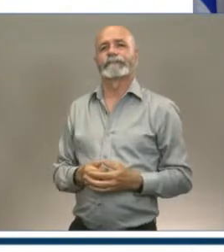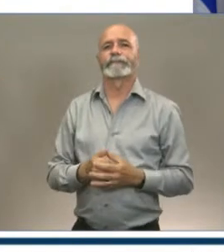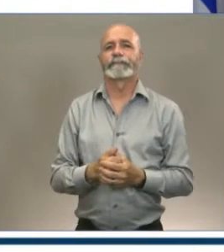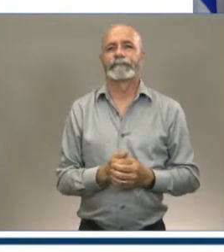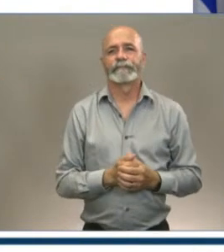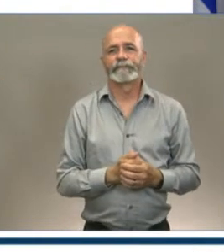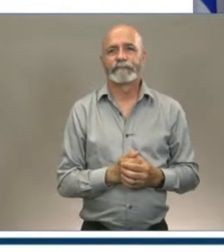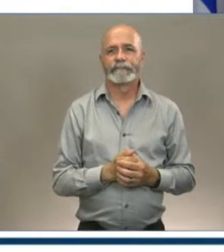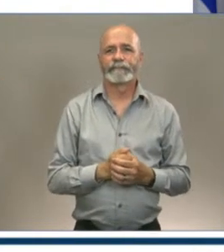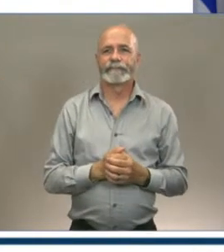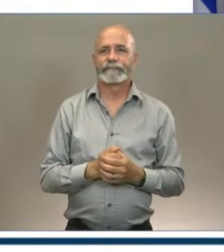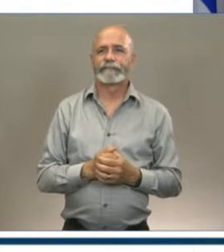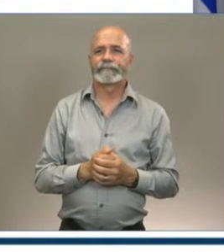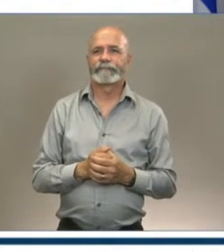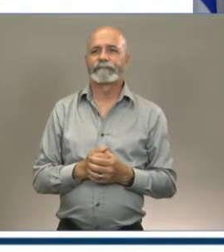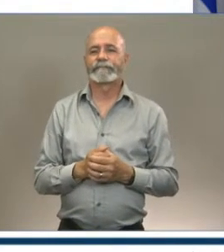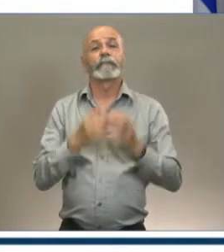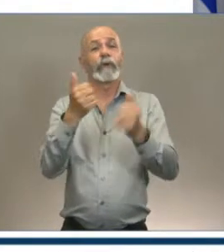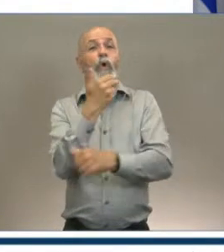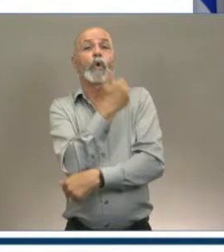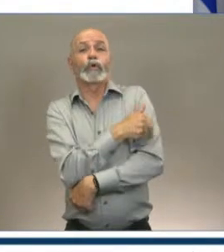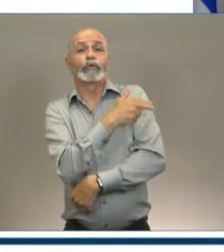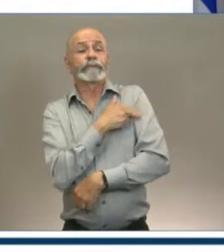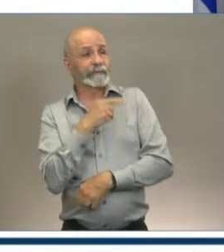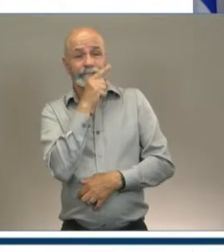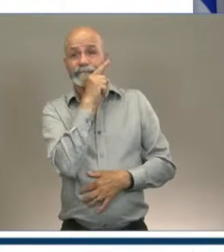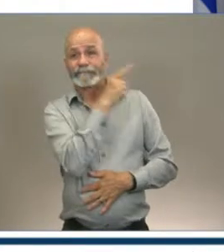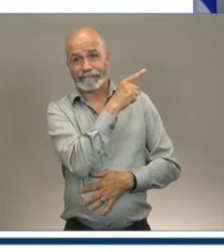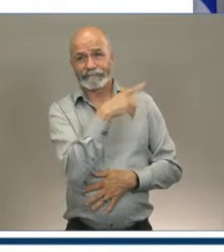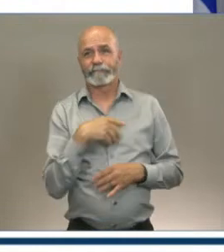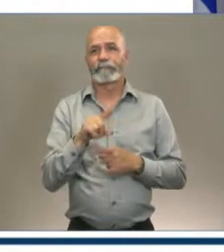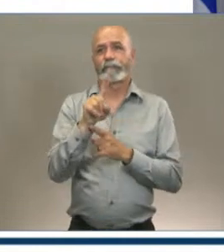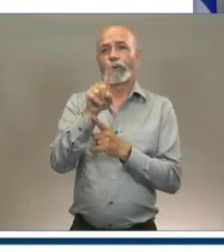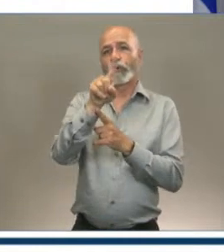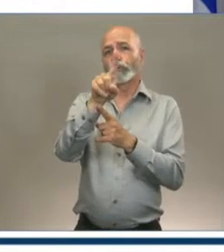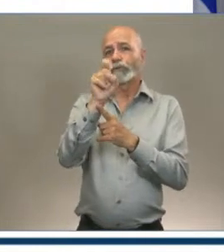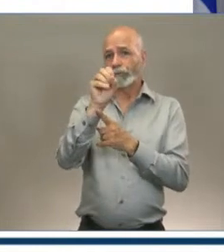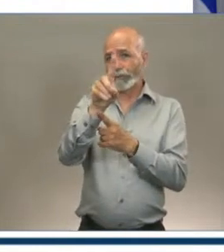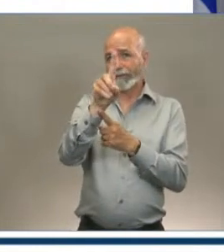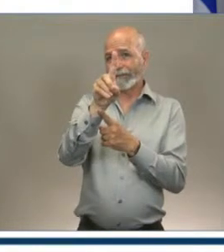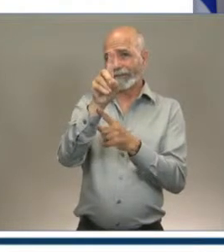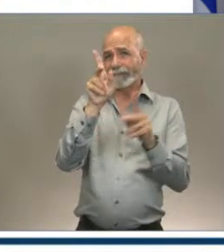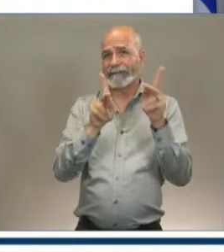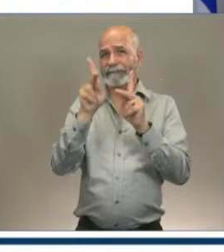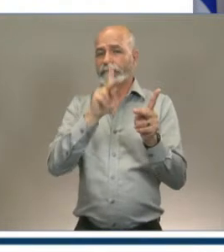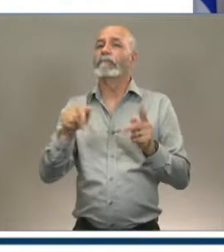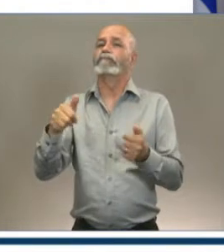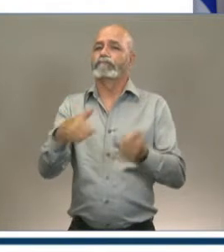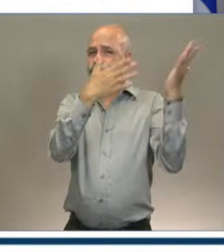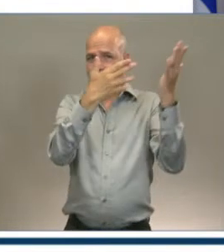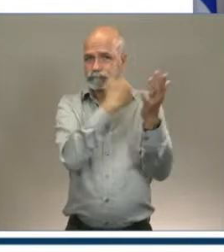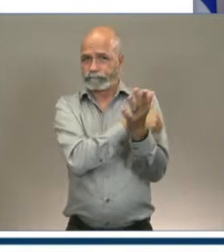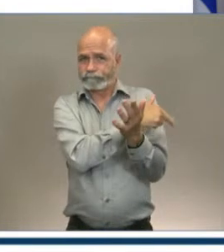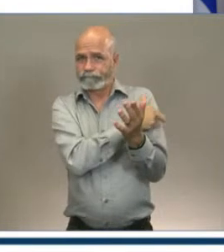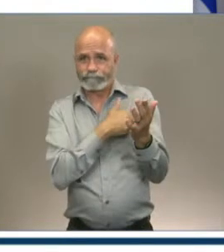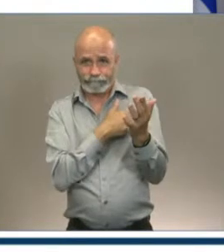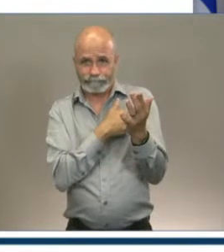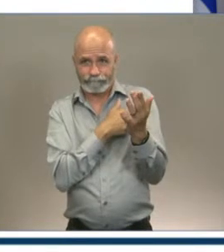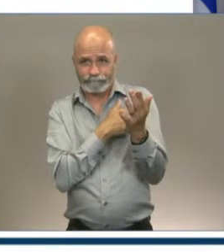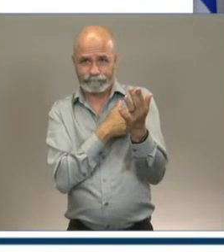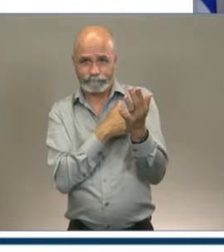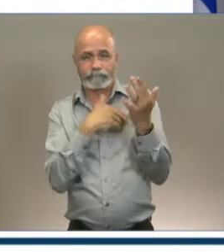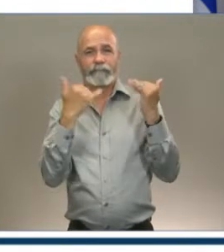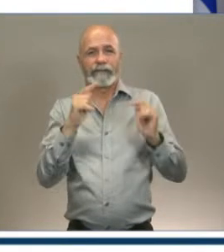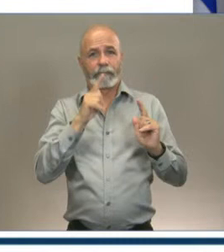On the hospitalizations, I'll just say we do have 101 patients in hospital, and since we do have with us again Dr. Brendan